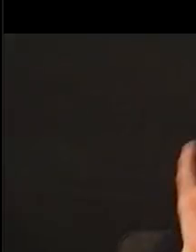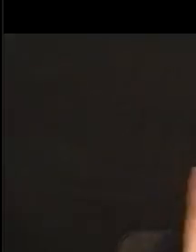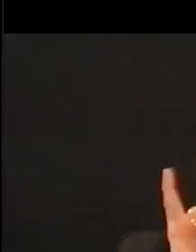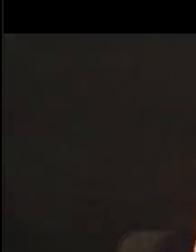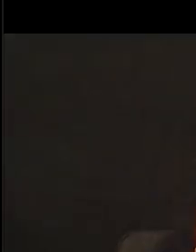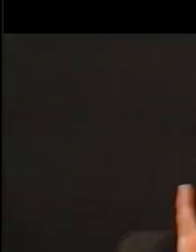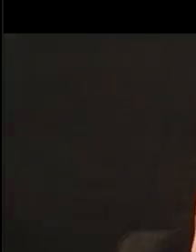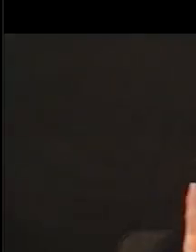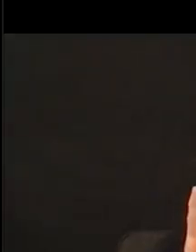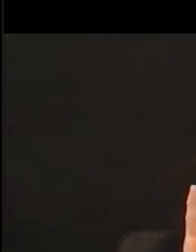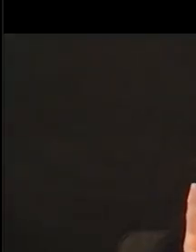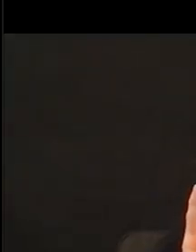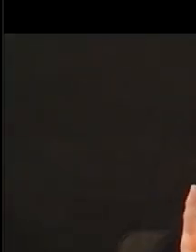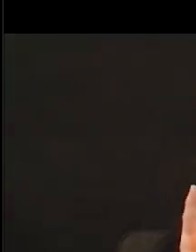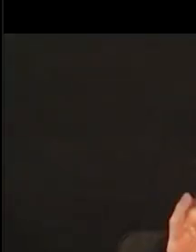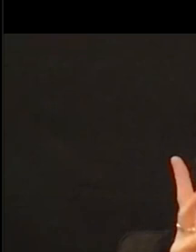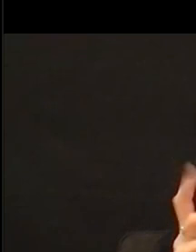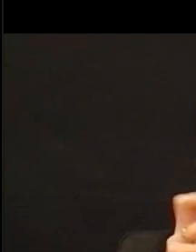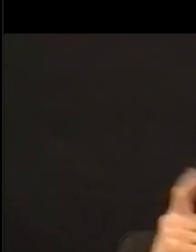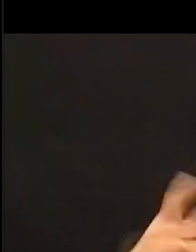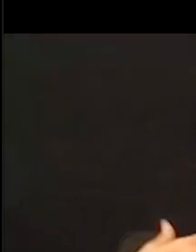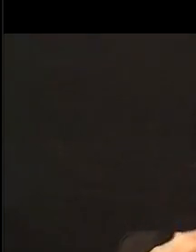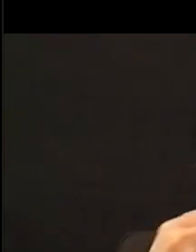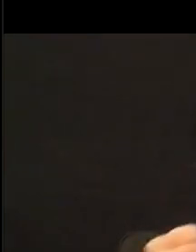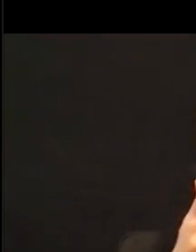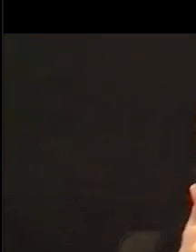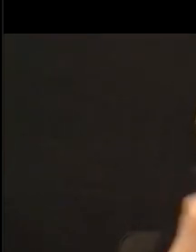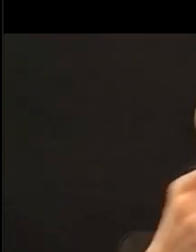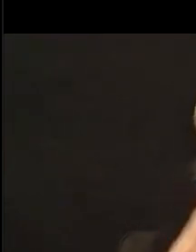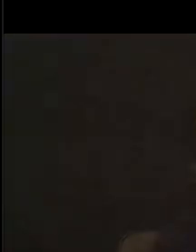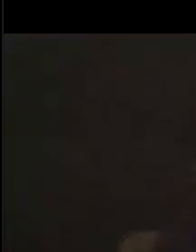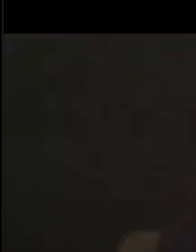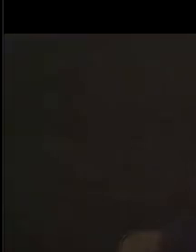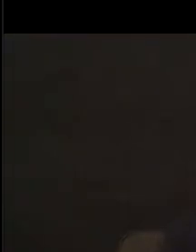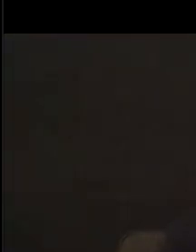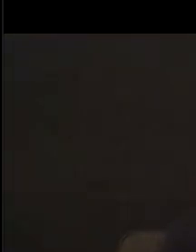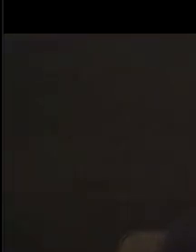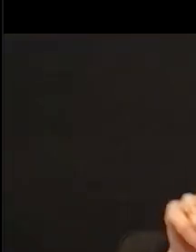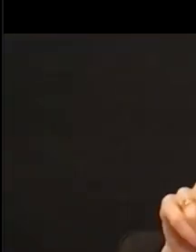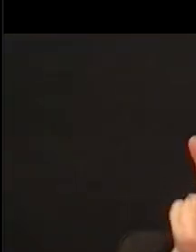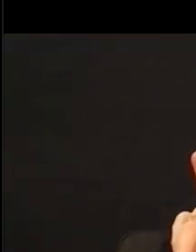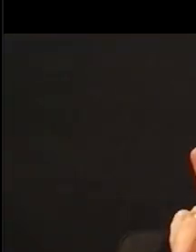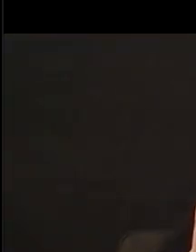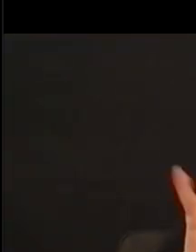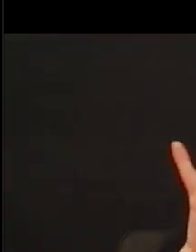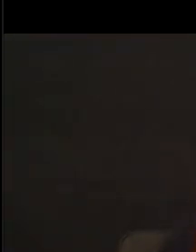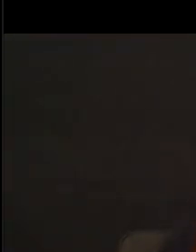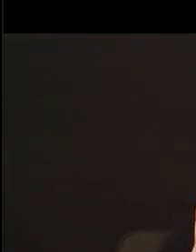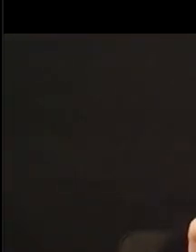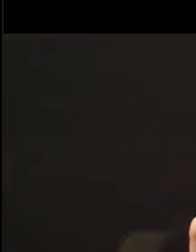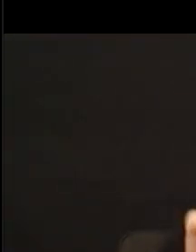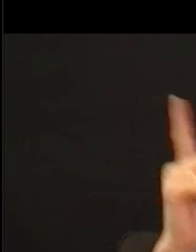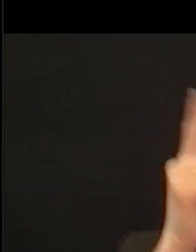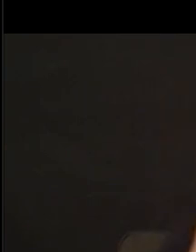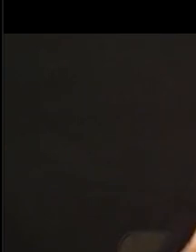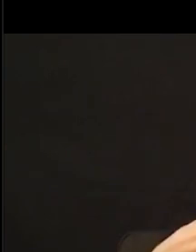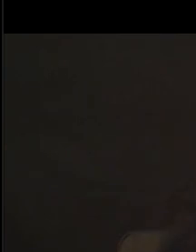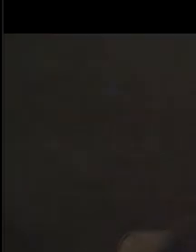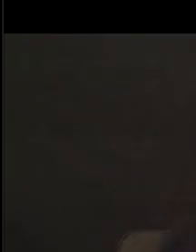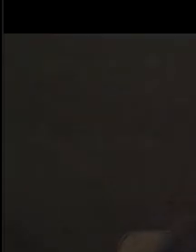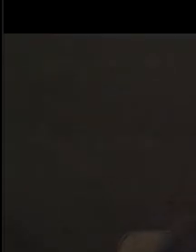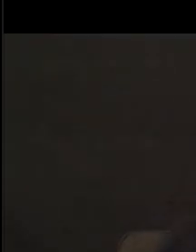was released back into the wild. And she weighed 371 and a half pounds. So